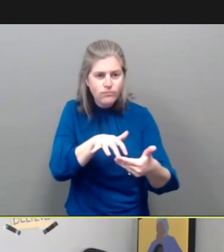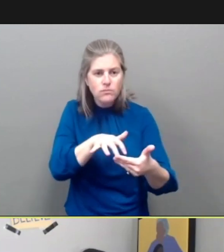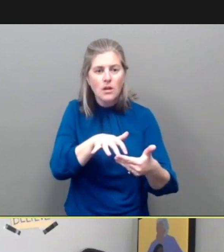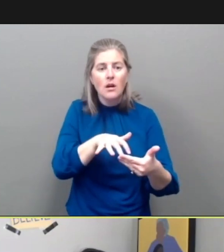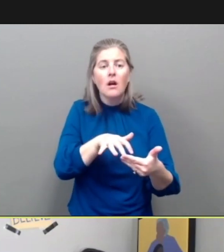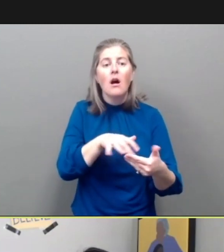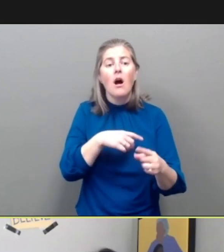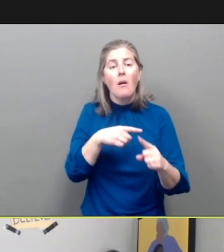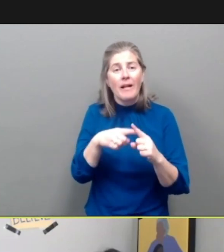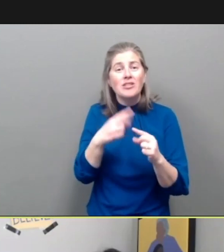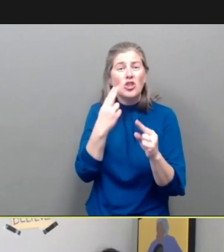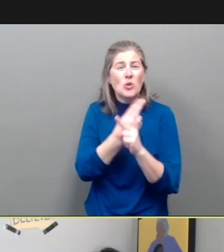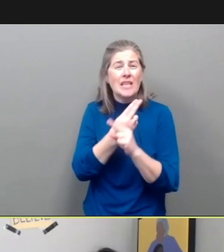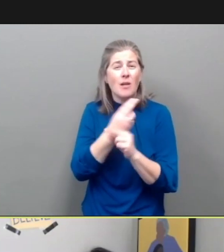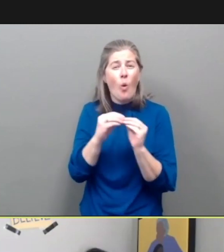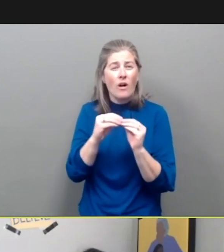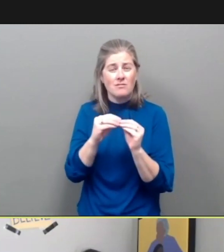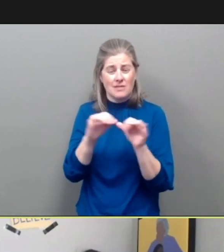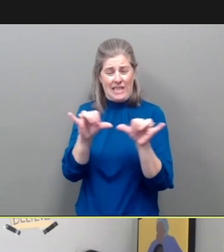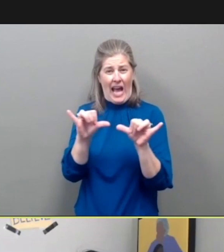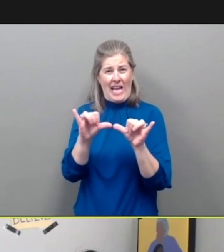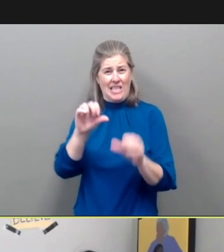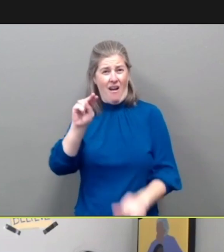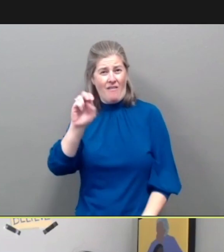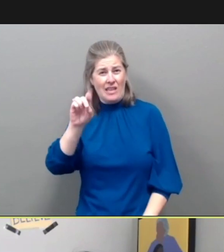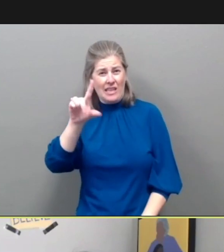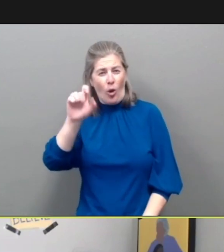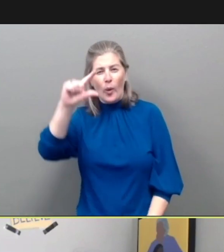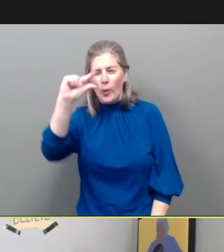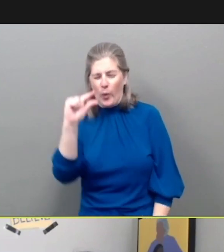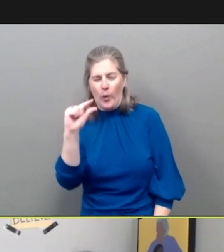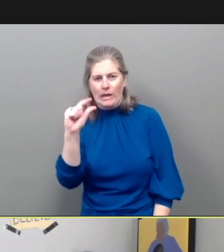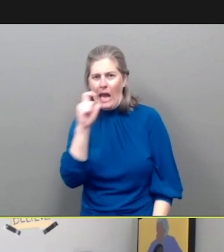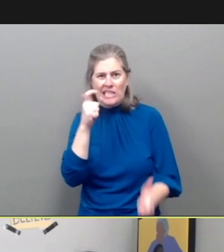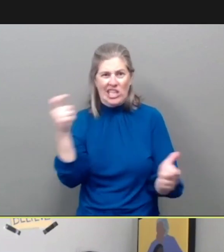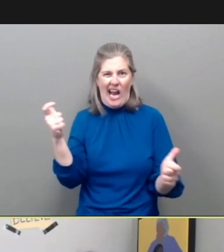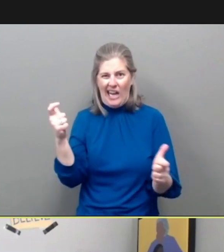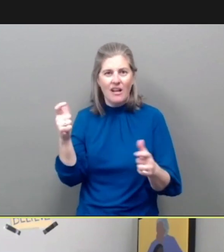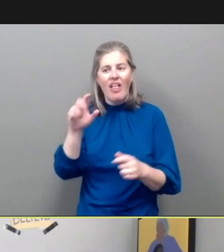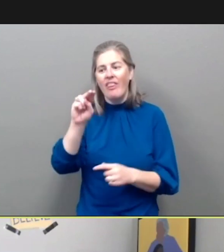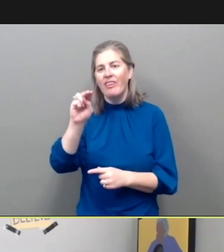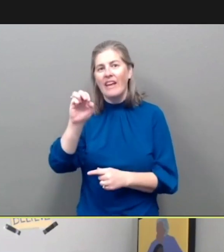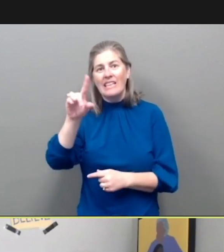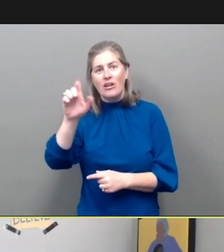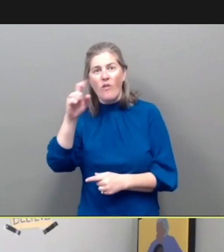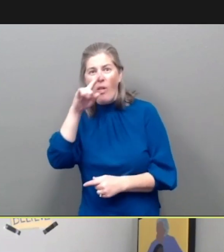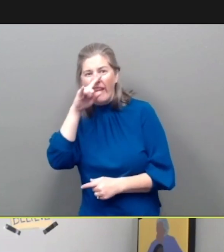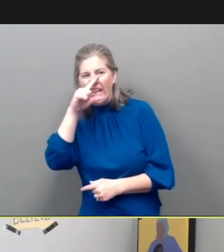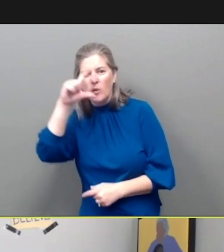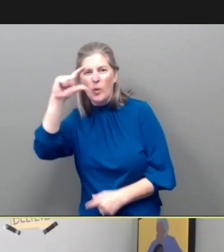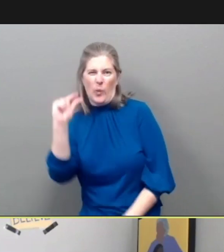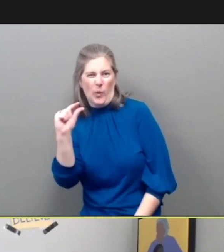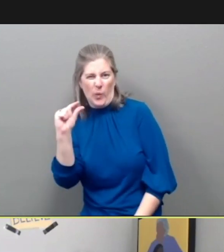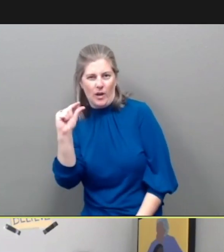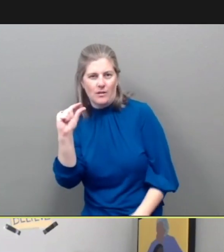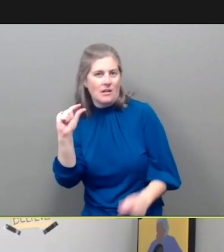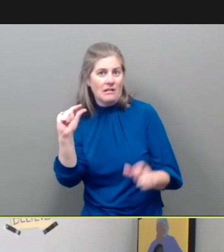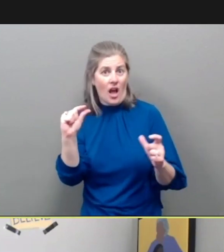smaller needles out. That's a maybe reassuring thing for kids. The needle for the kids' doses is a little bit